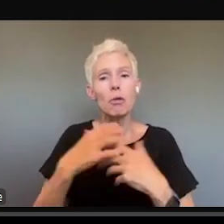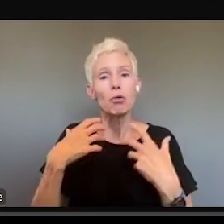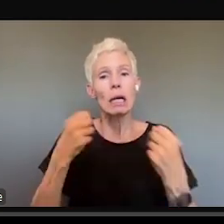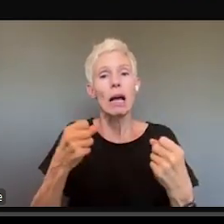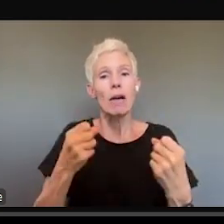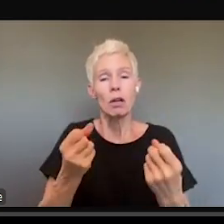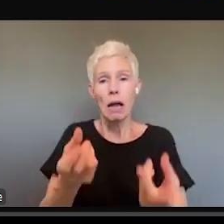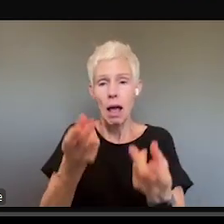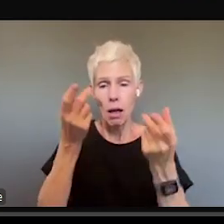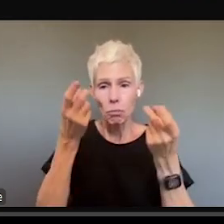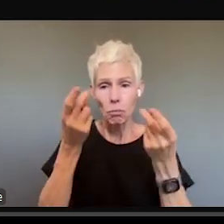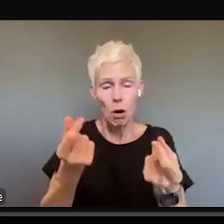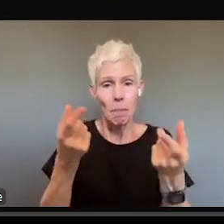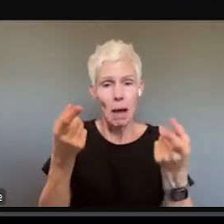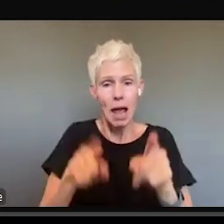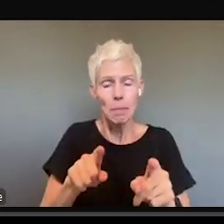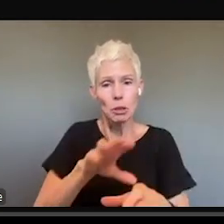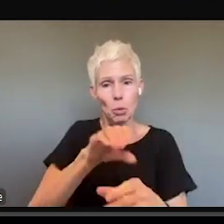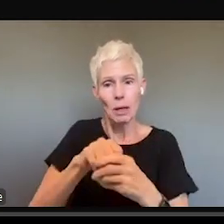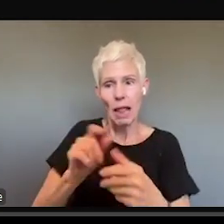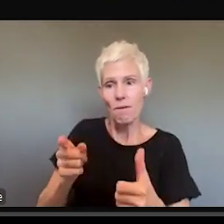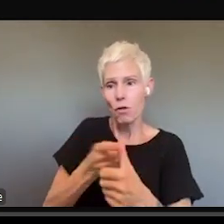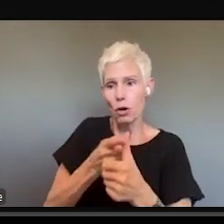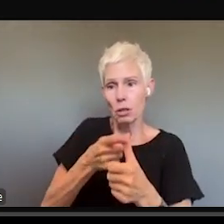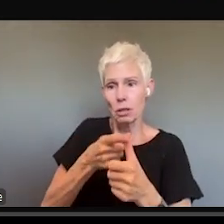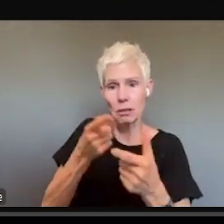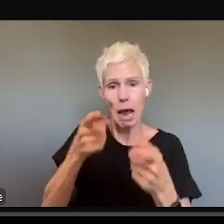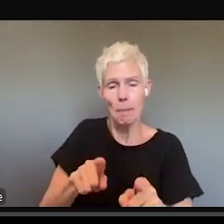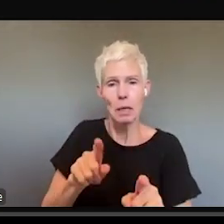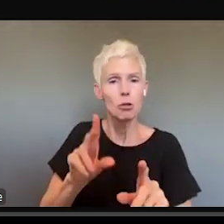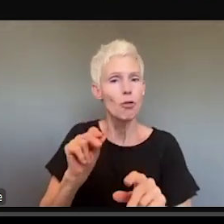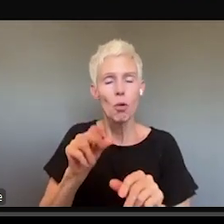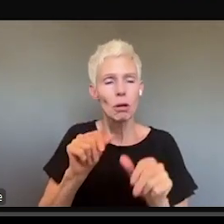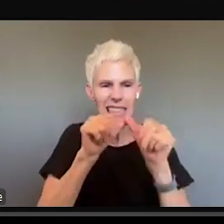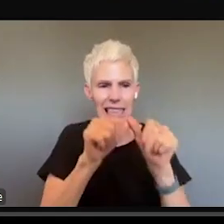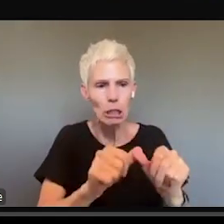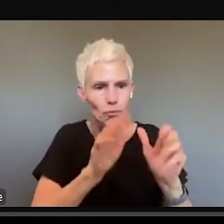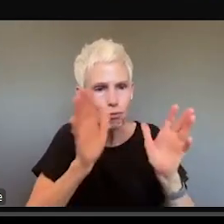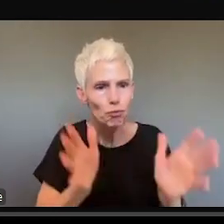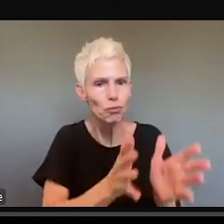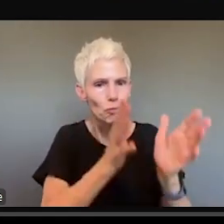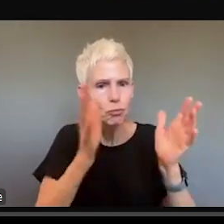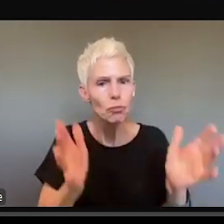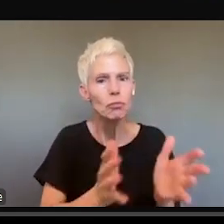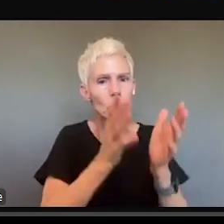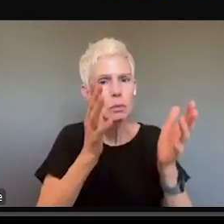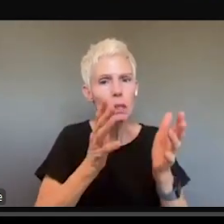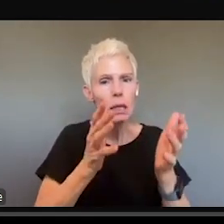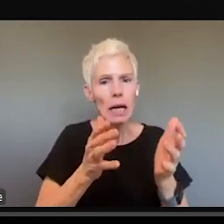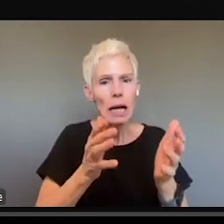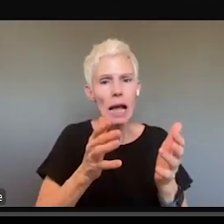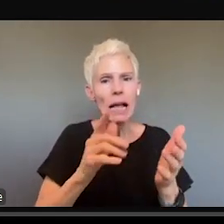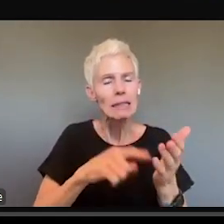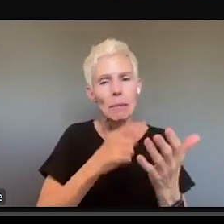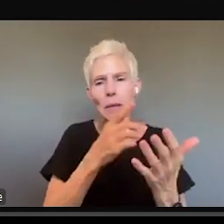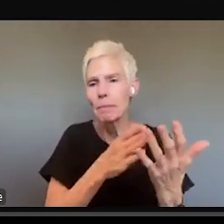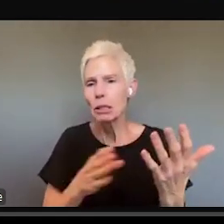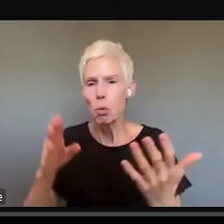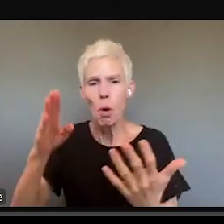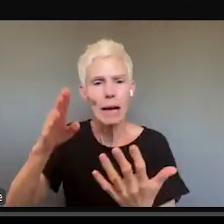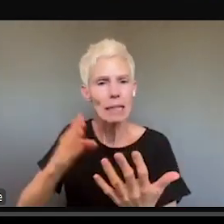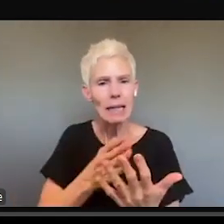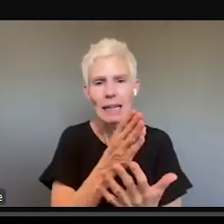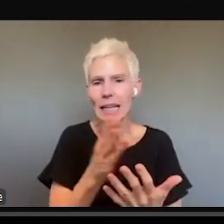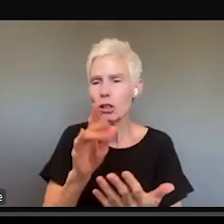initial episode. It can take consistent encouragement, and it can often be a winding pathway. These services are